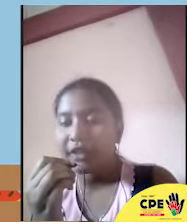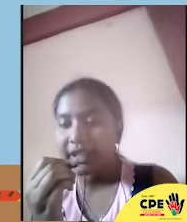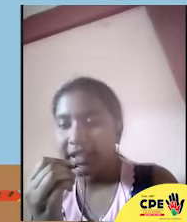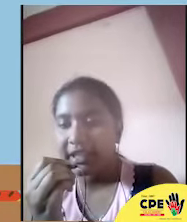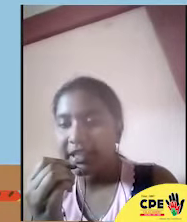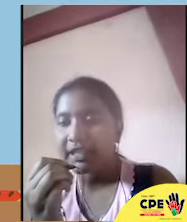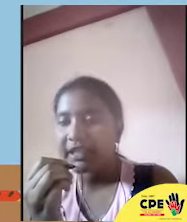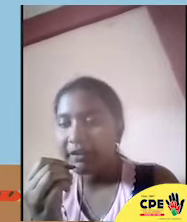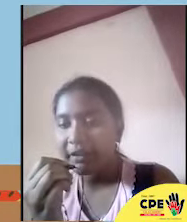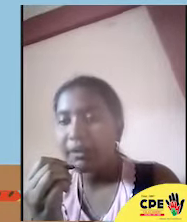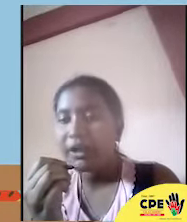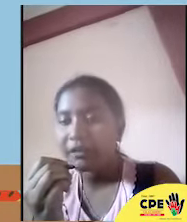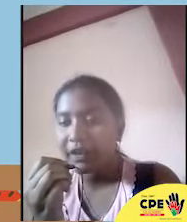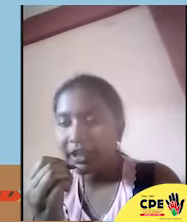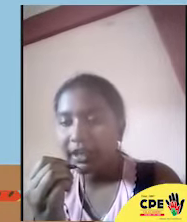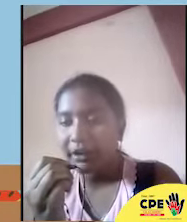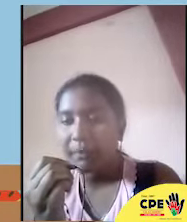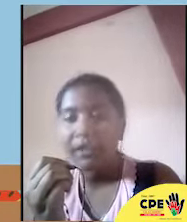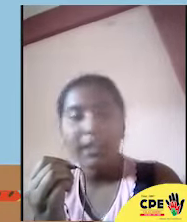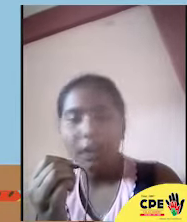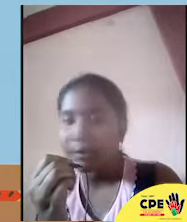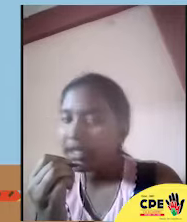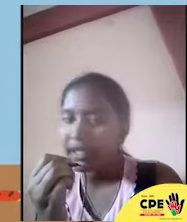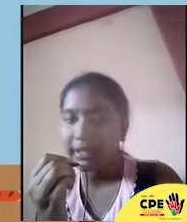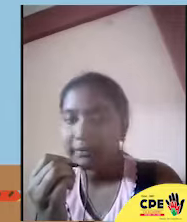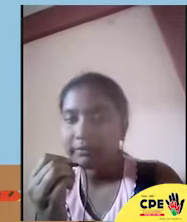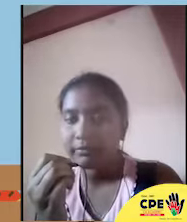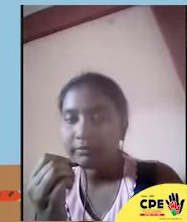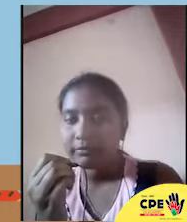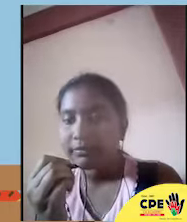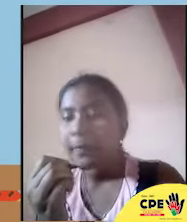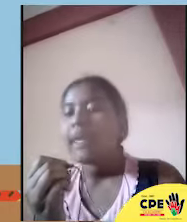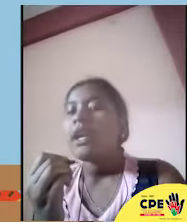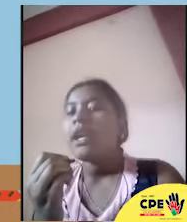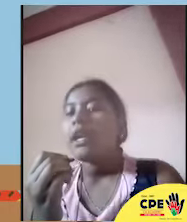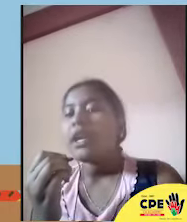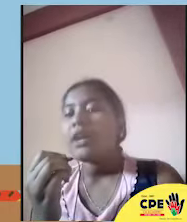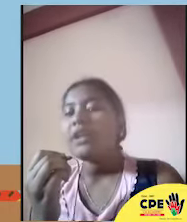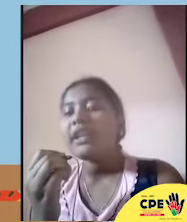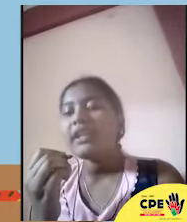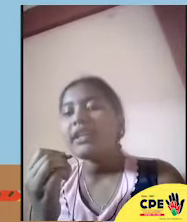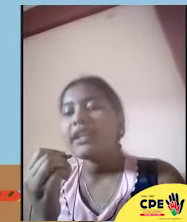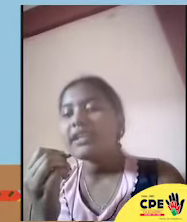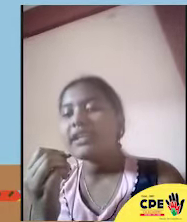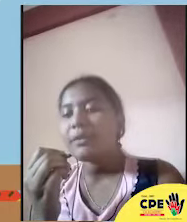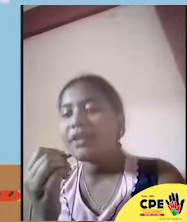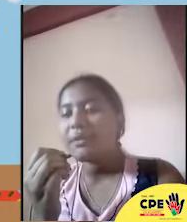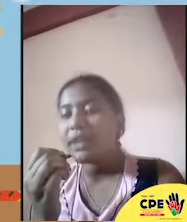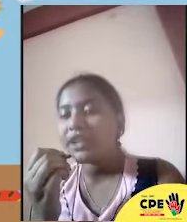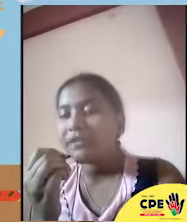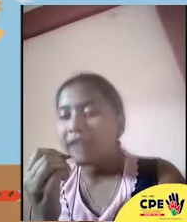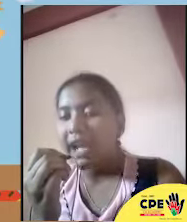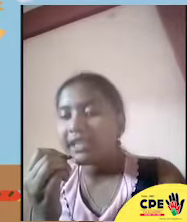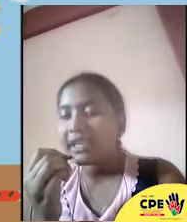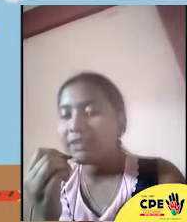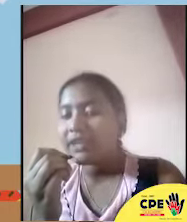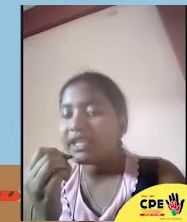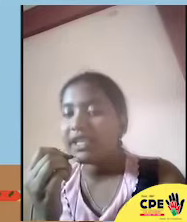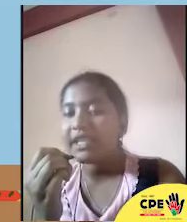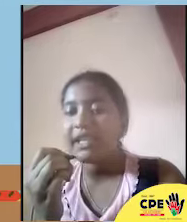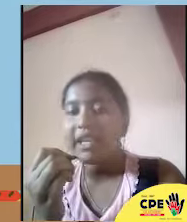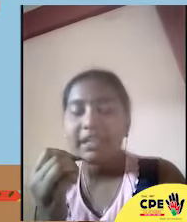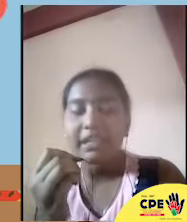of agriculture in the development of Indian economy cannot be denied. Now, here there are some of the measured facts that we